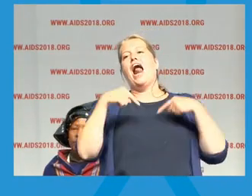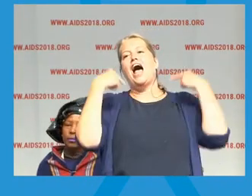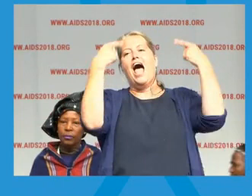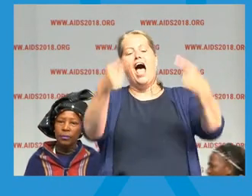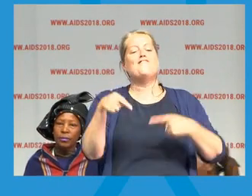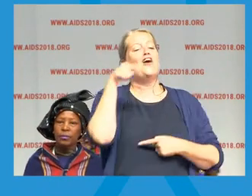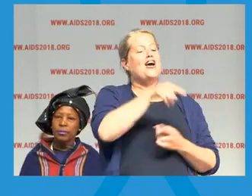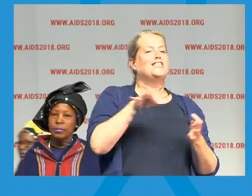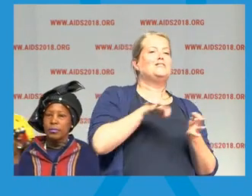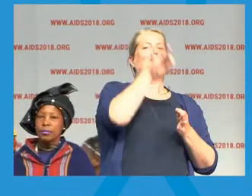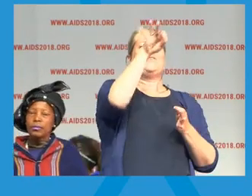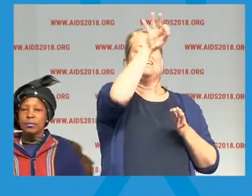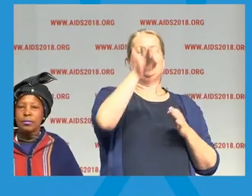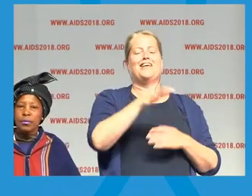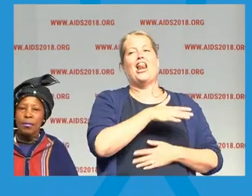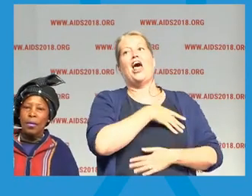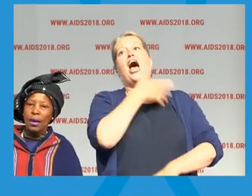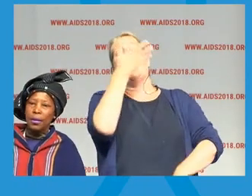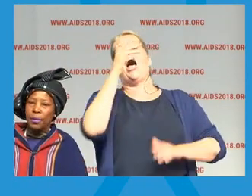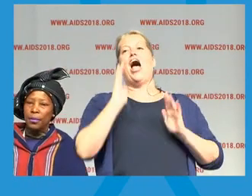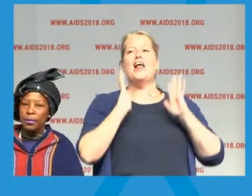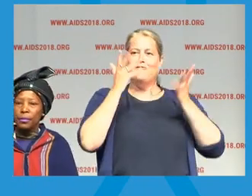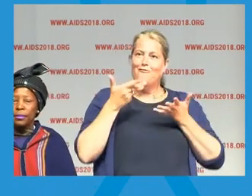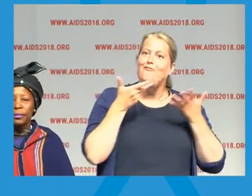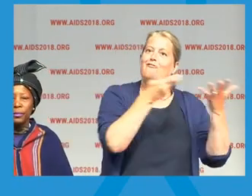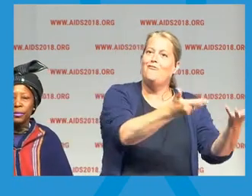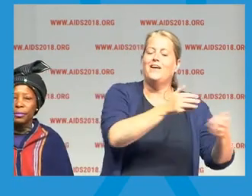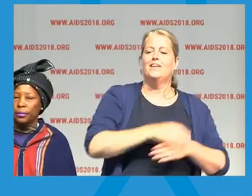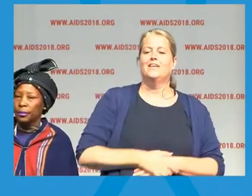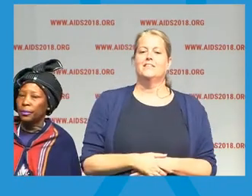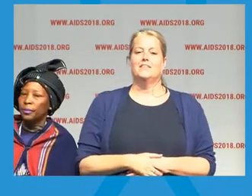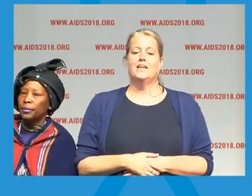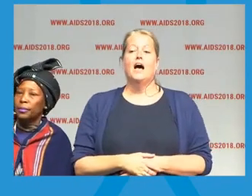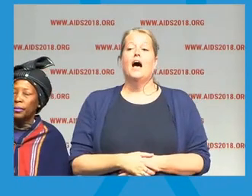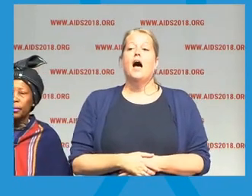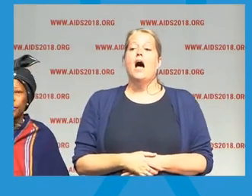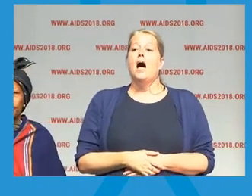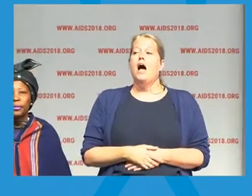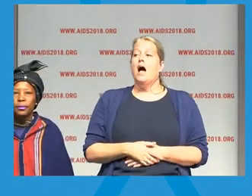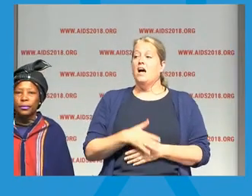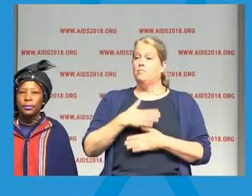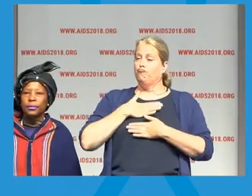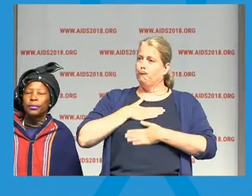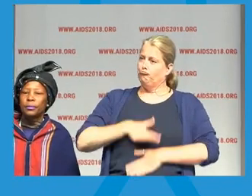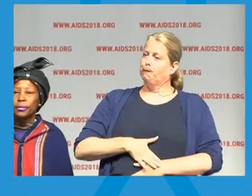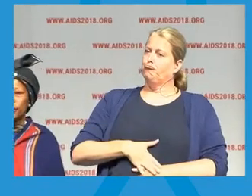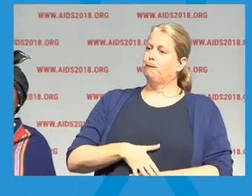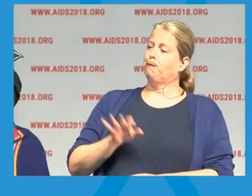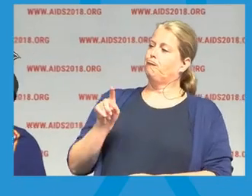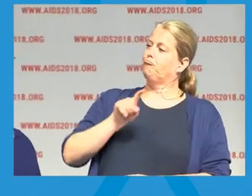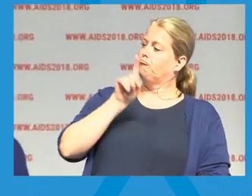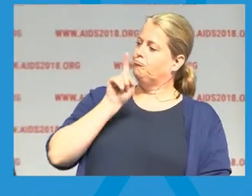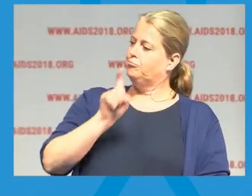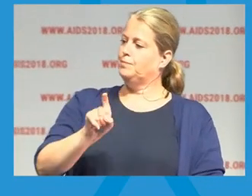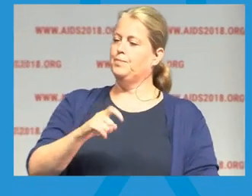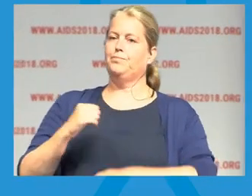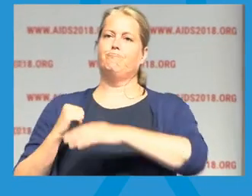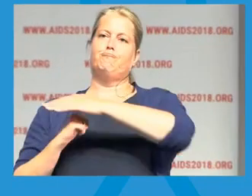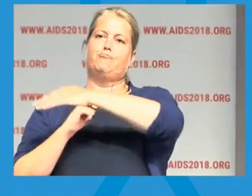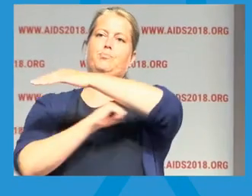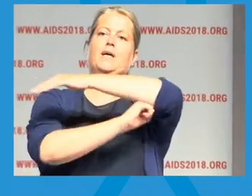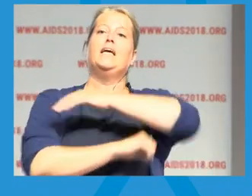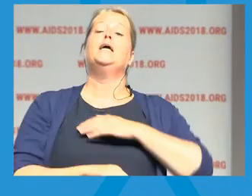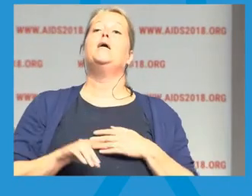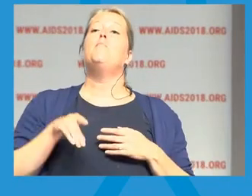Prudence Mabele, long live. I'd like to ask the pillars of